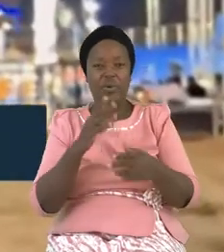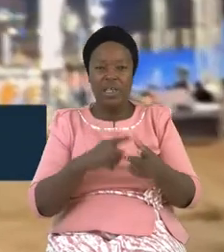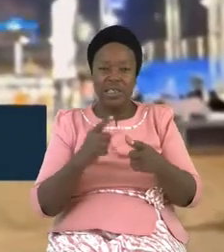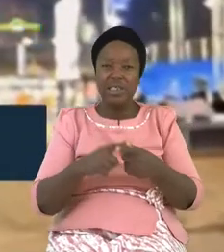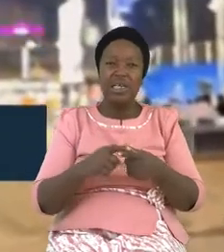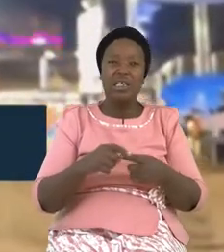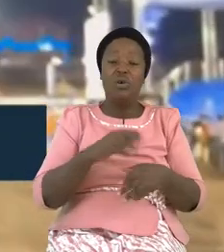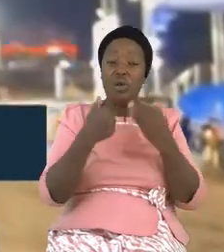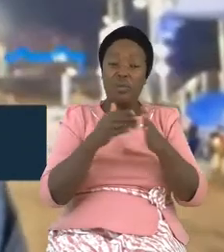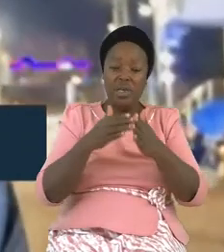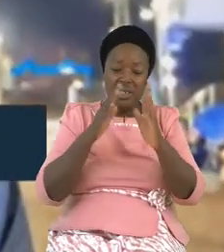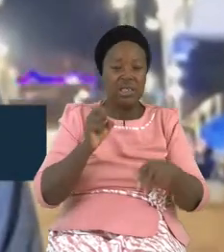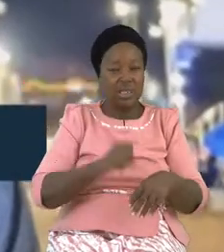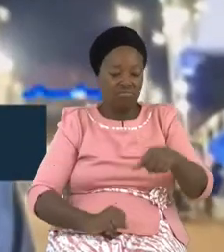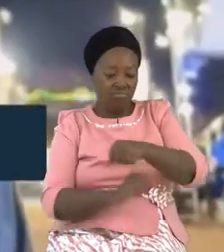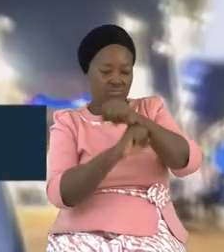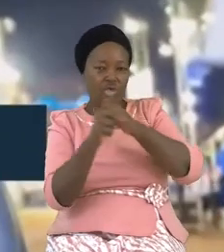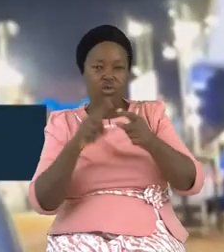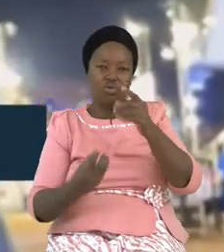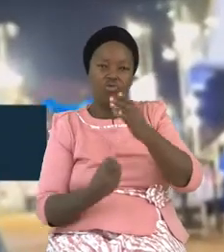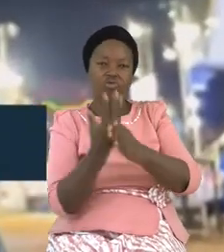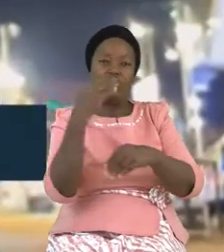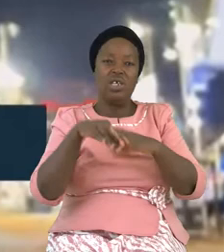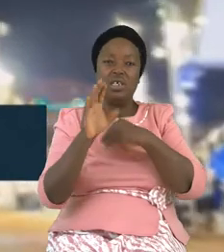can help you to grow in Christ. Don't forget,